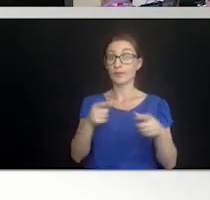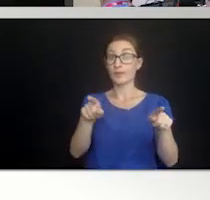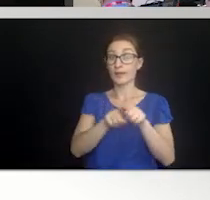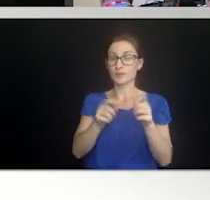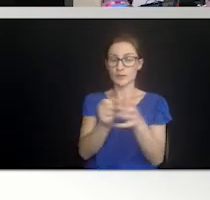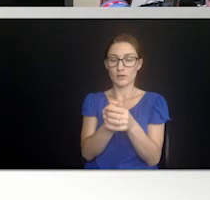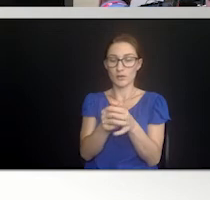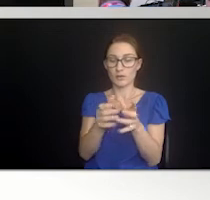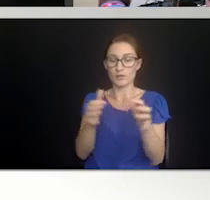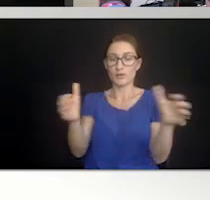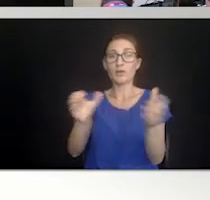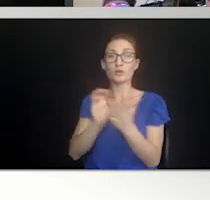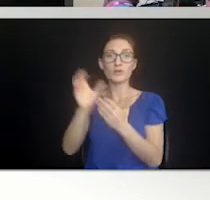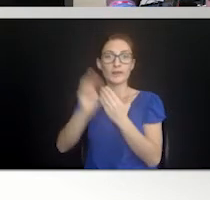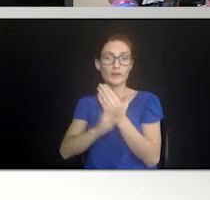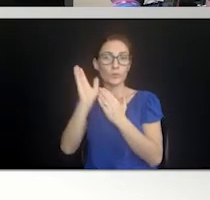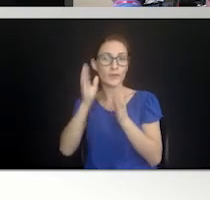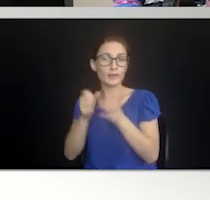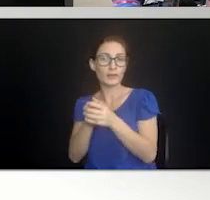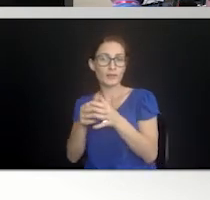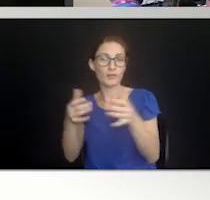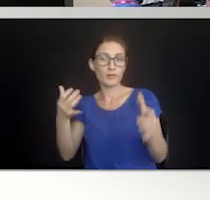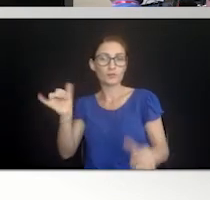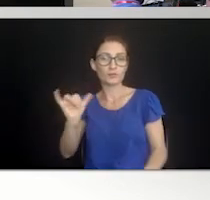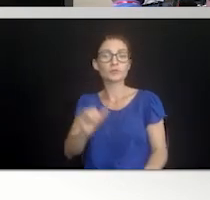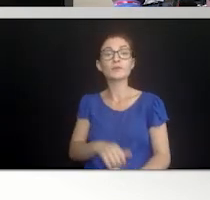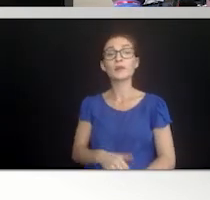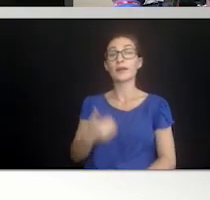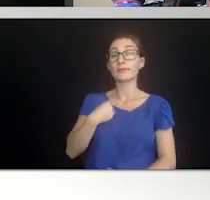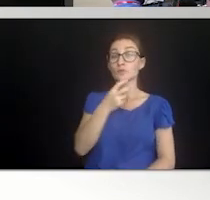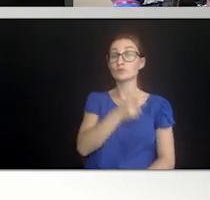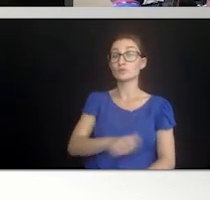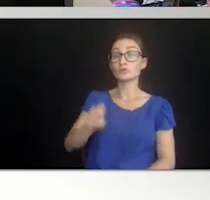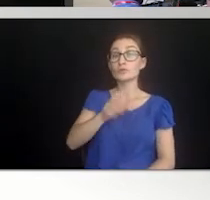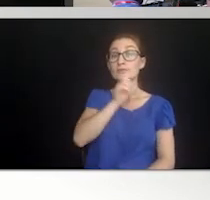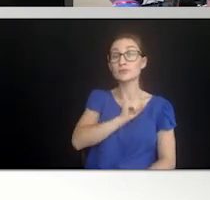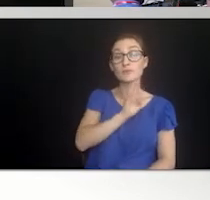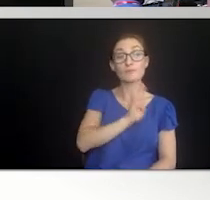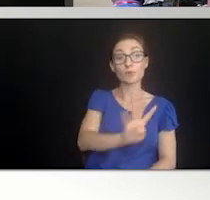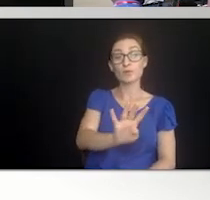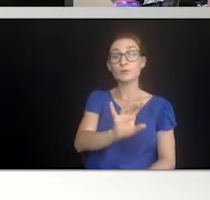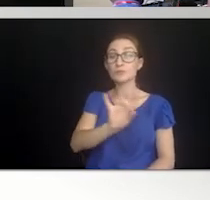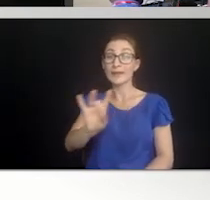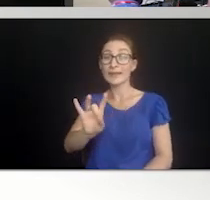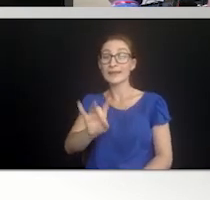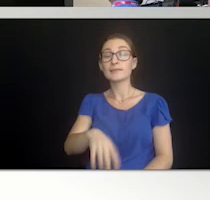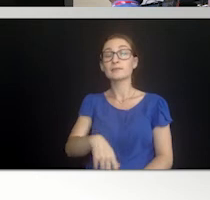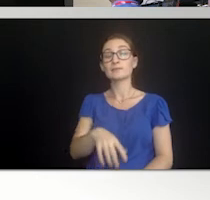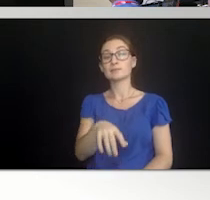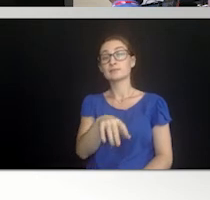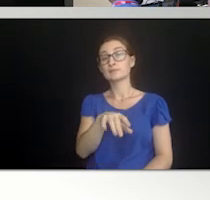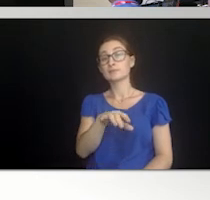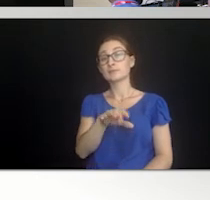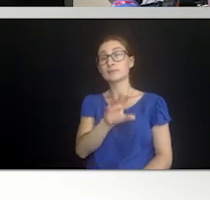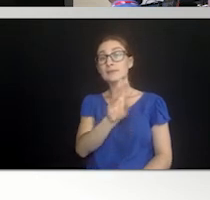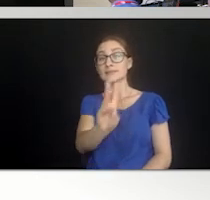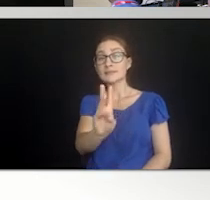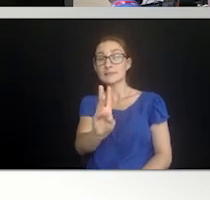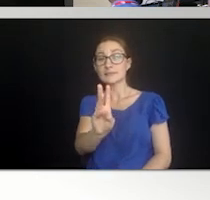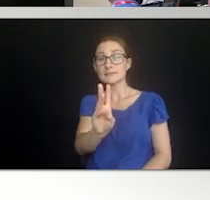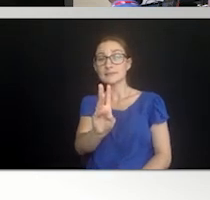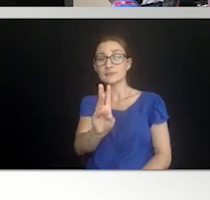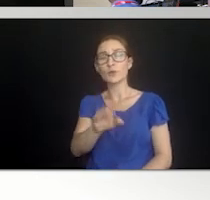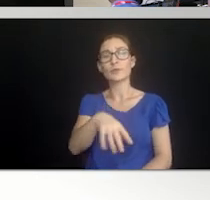continue to grow, our curriculum will grow with us. We've got the journey from 4 to 8, the journey 9 to 13, the journey 14 to